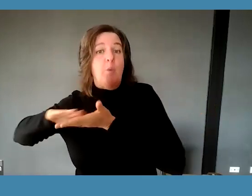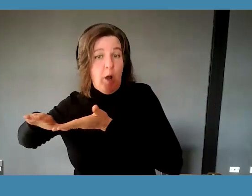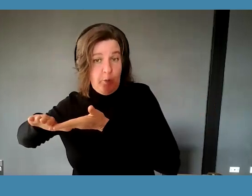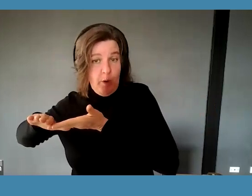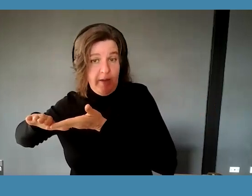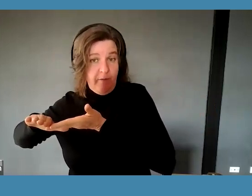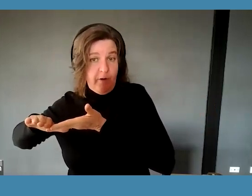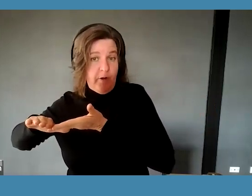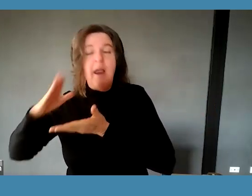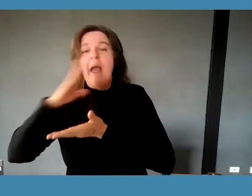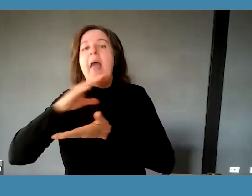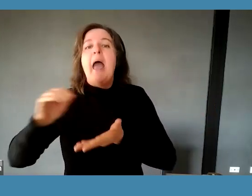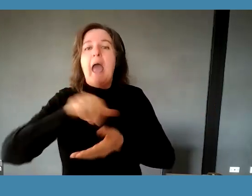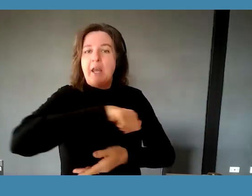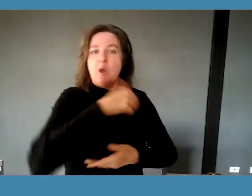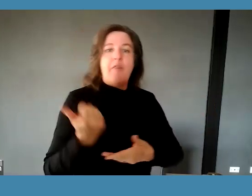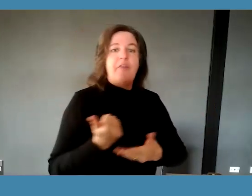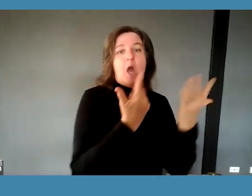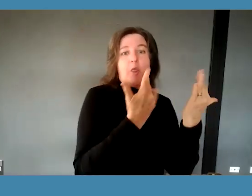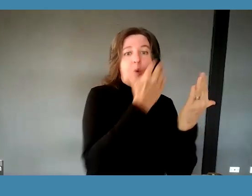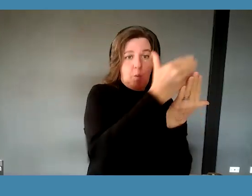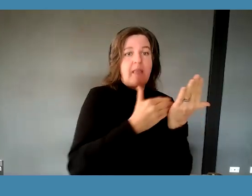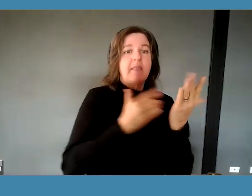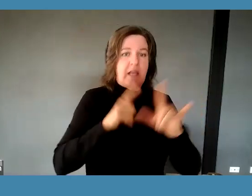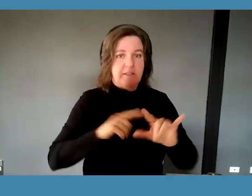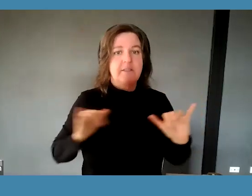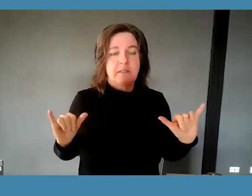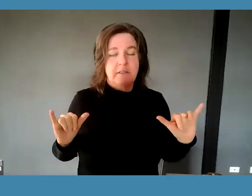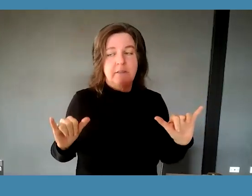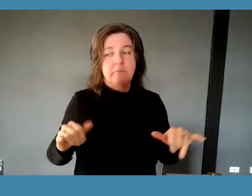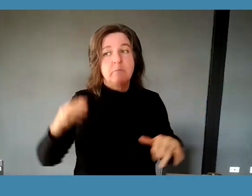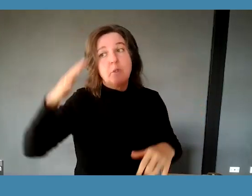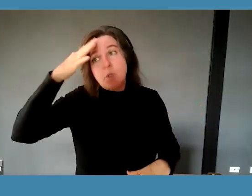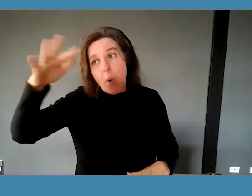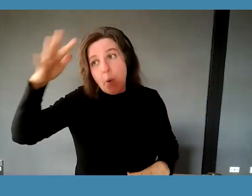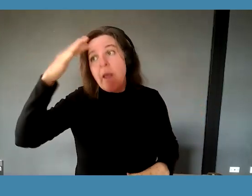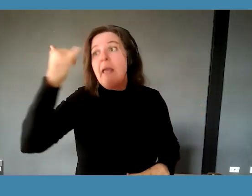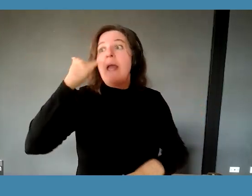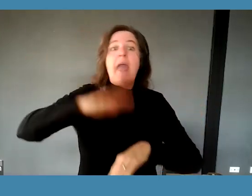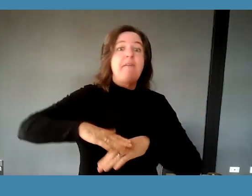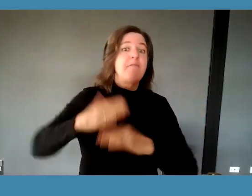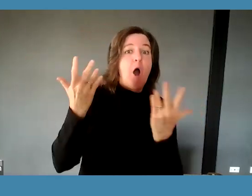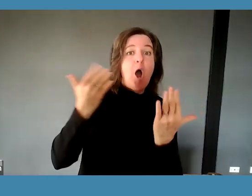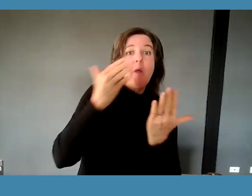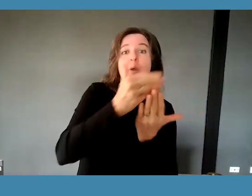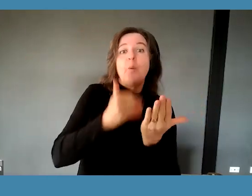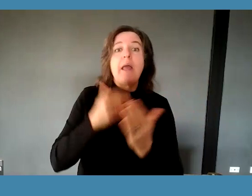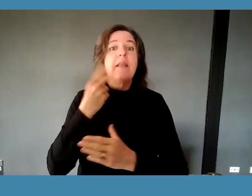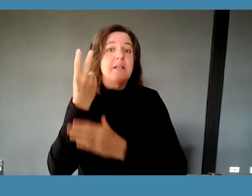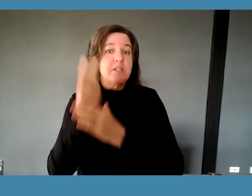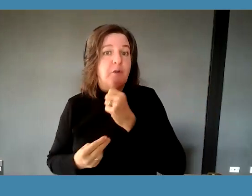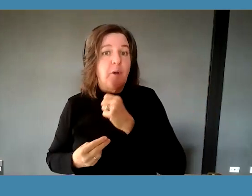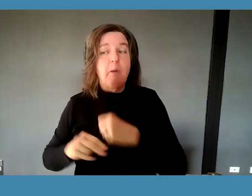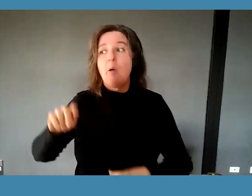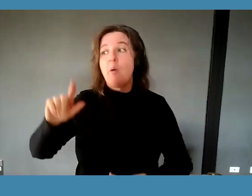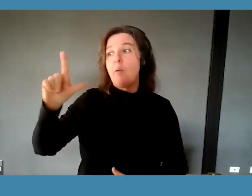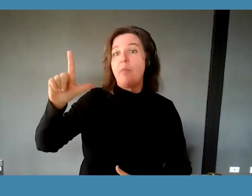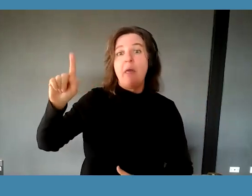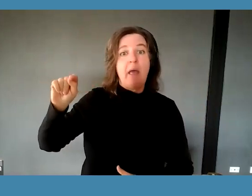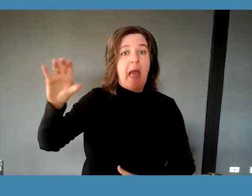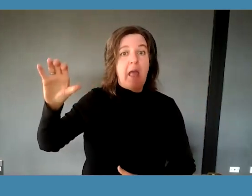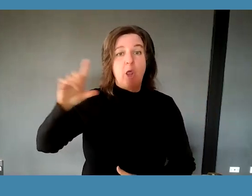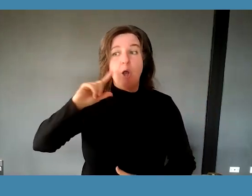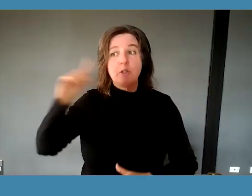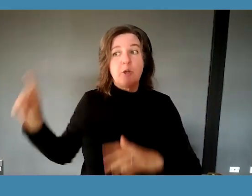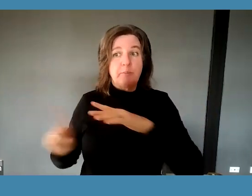same time. So if theoretically, if you're on the wait list for both and long-term care comes up and says, okay, we're ready to